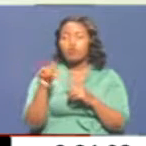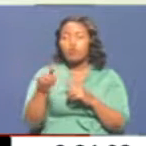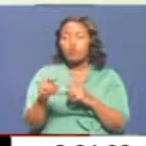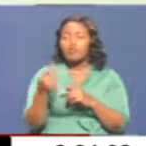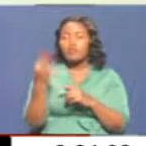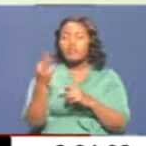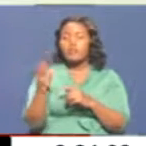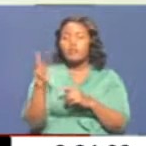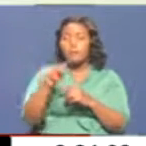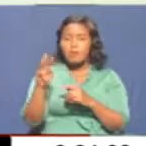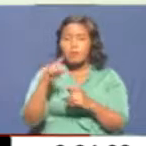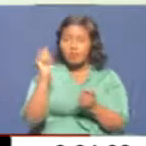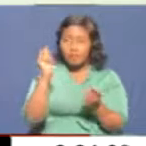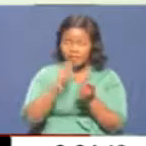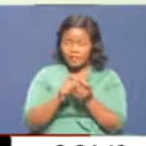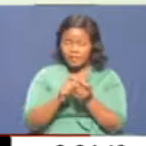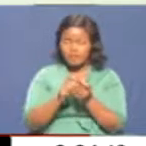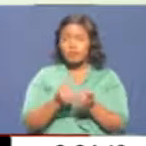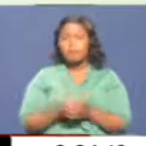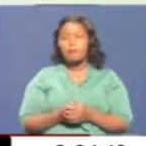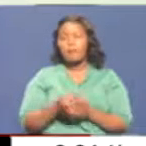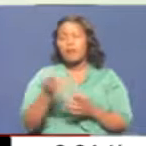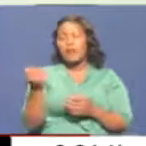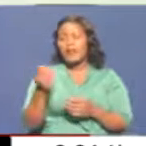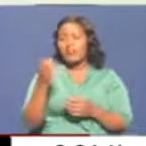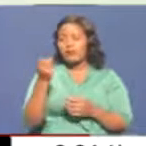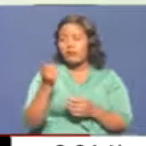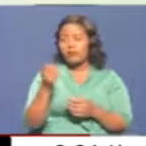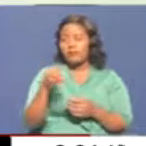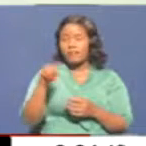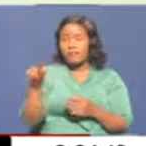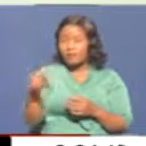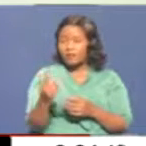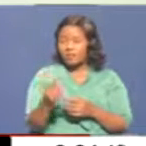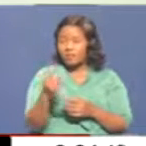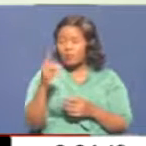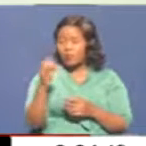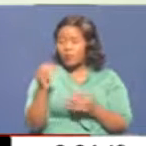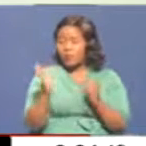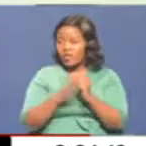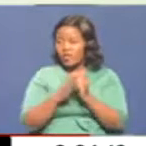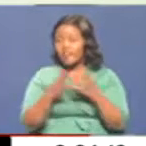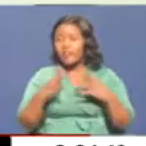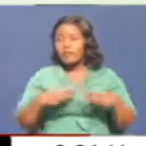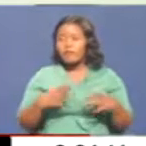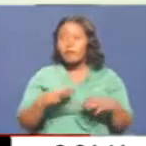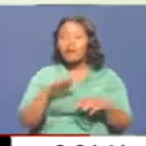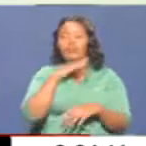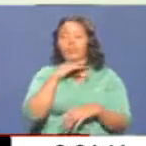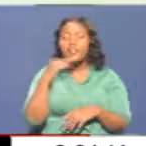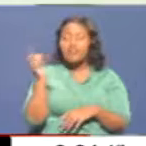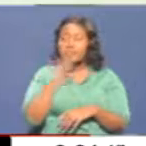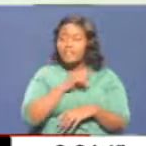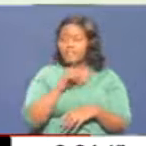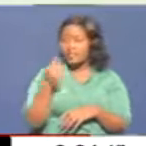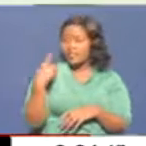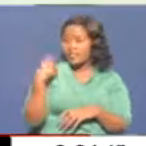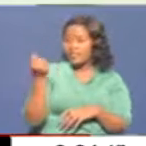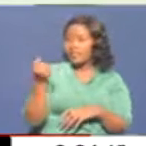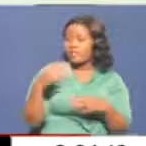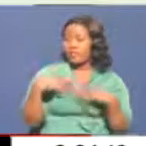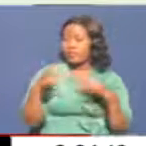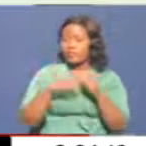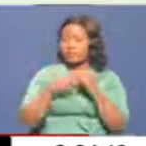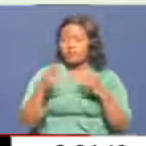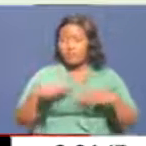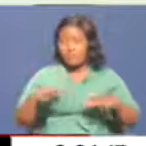2,537,382 tests conducted. 5,109 people have lost the fight, the latest being 7 patients. The Ministry of Health